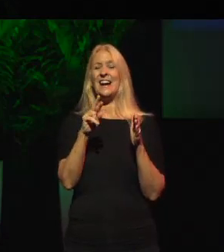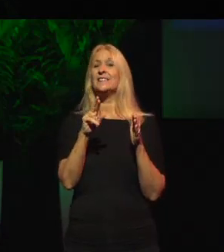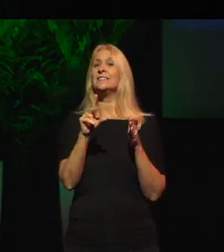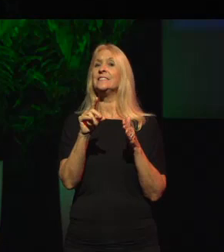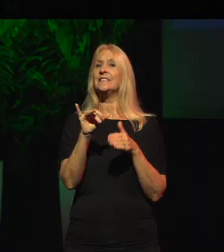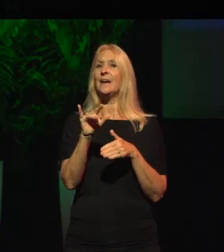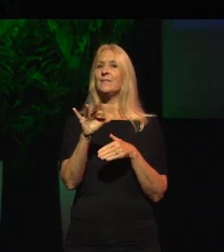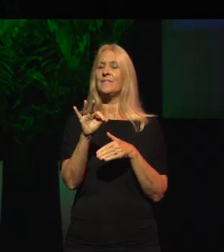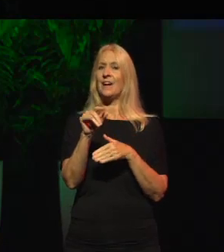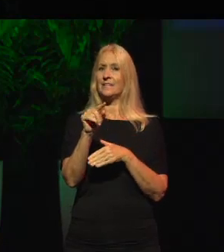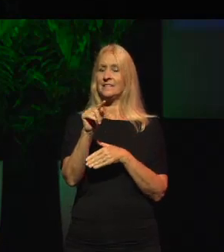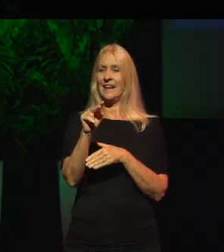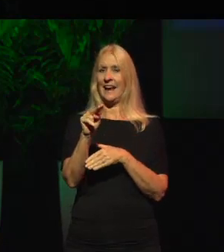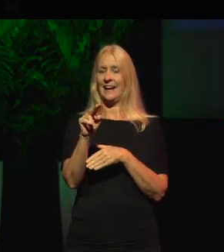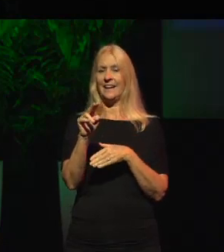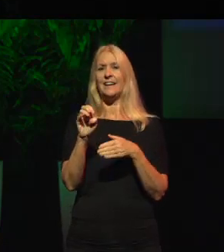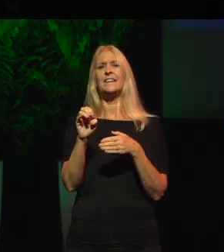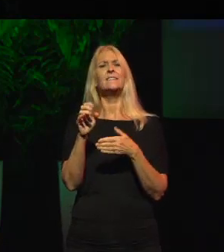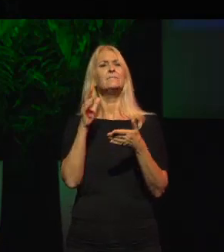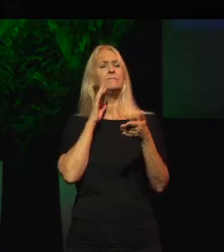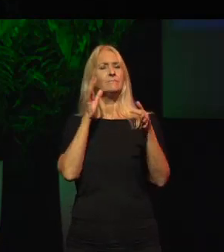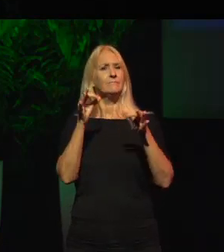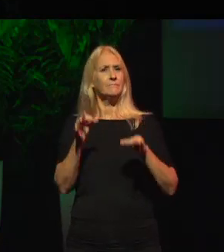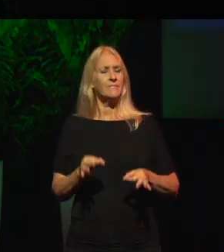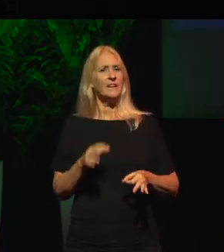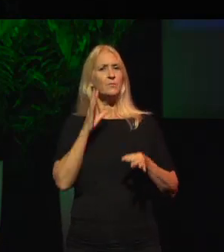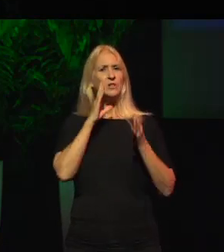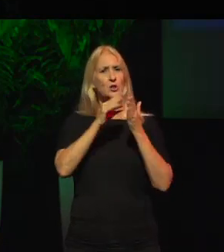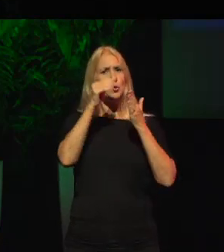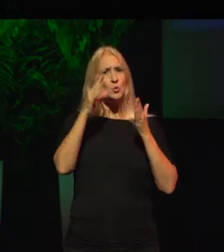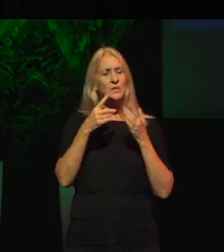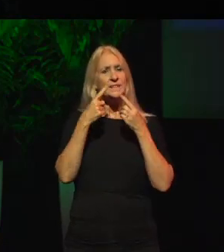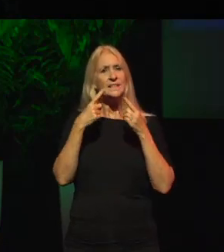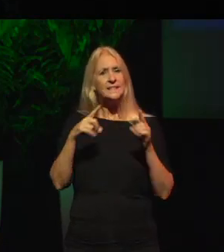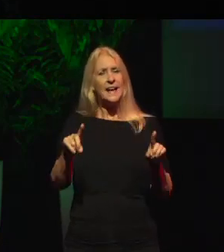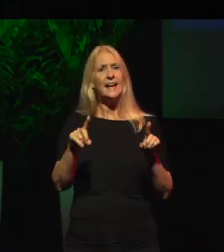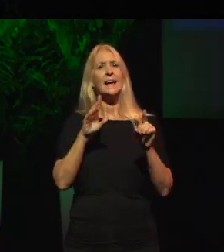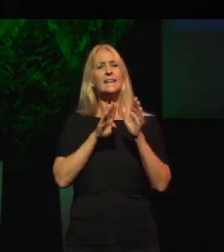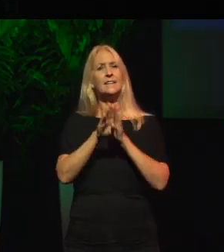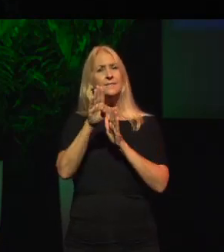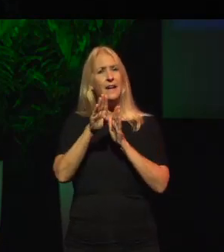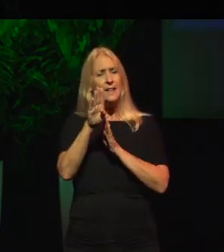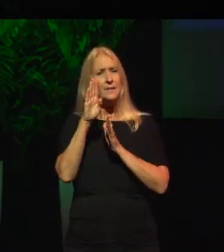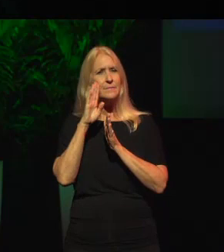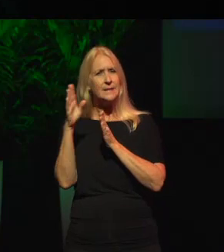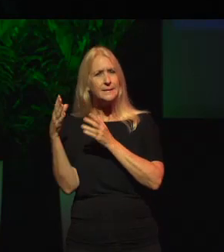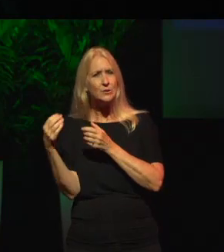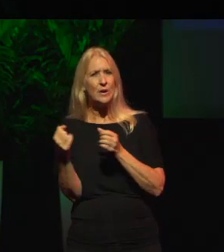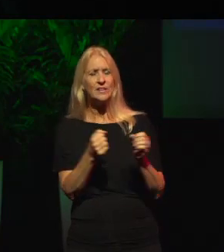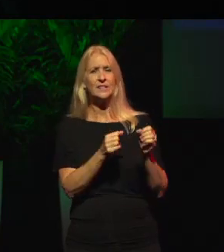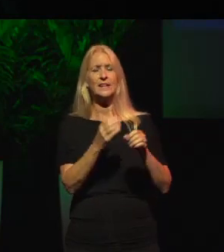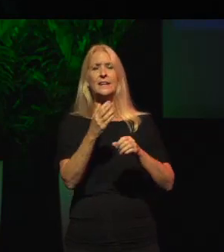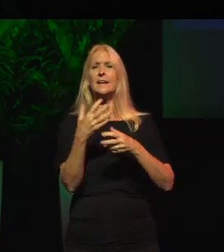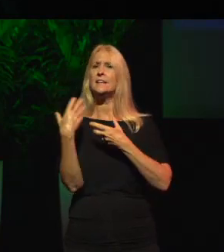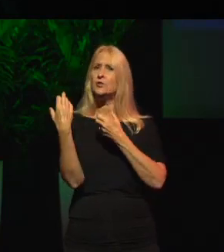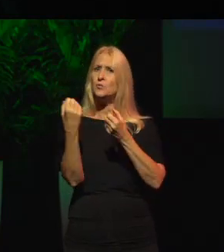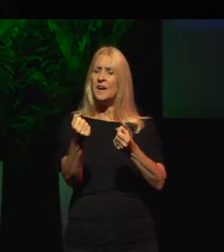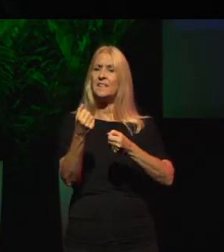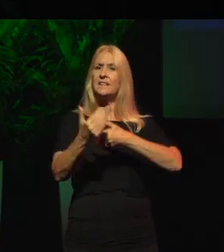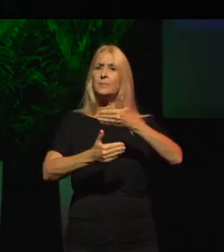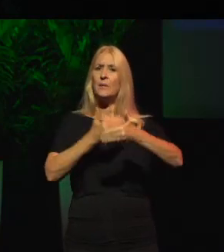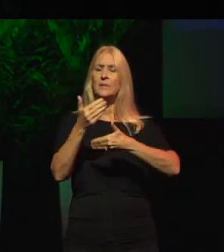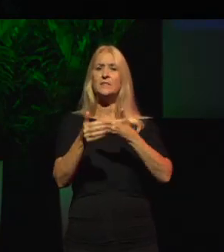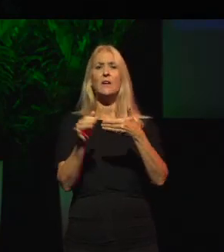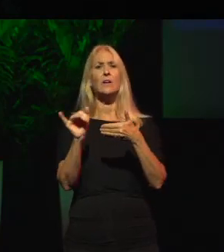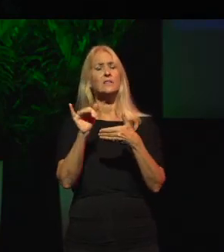success, developing enrollment growth strategies, and strengthening our processes, along with re-engaging in the process